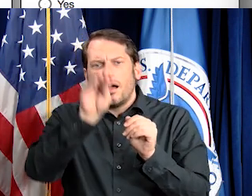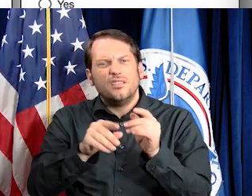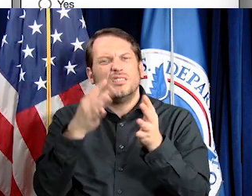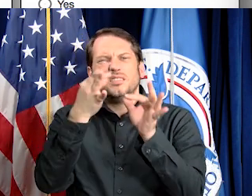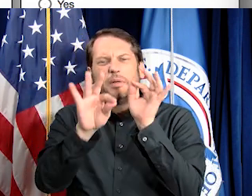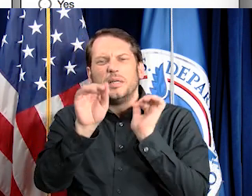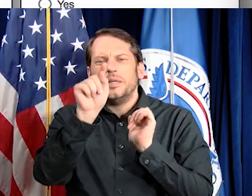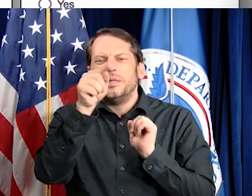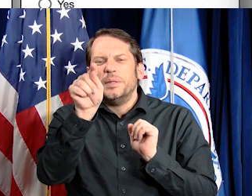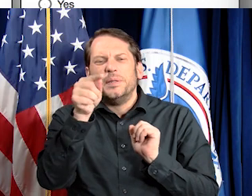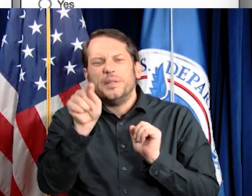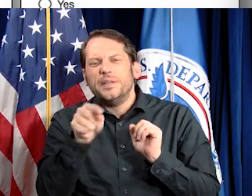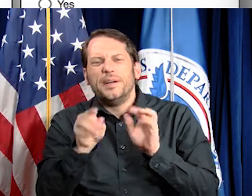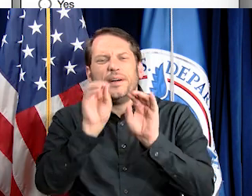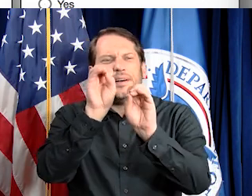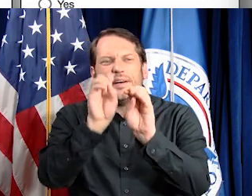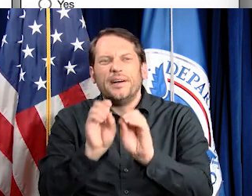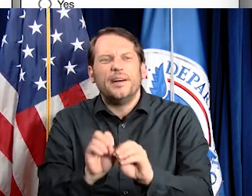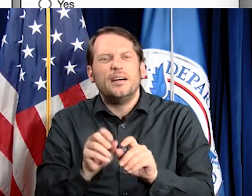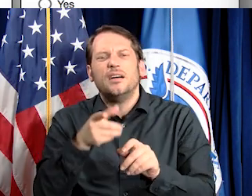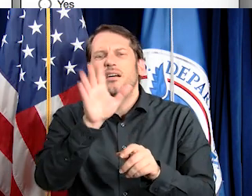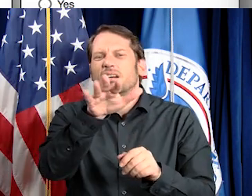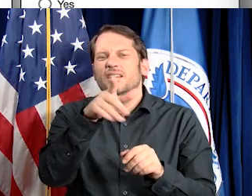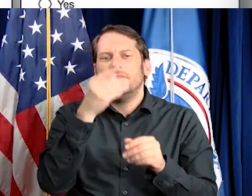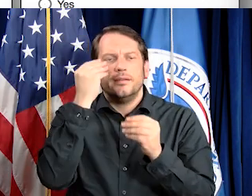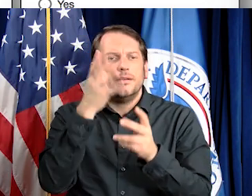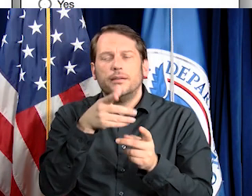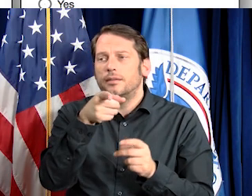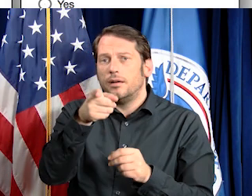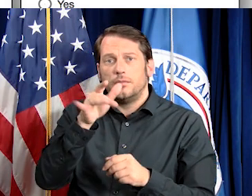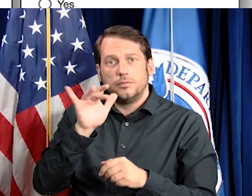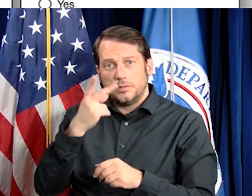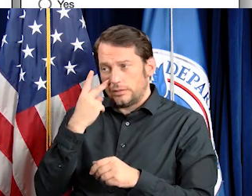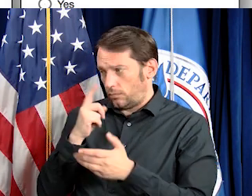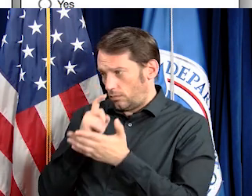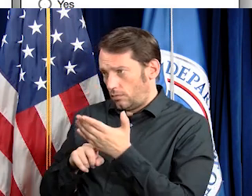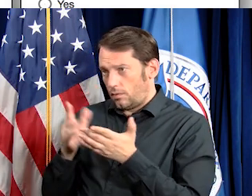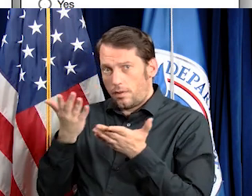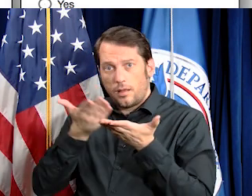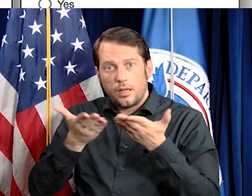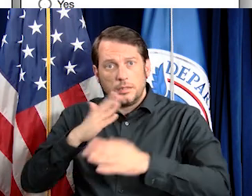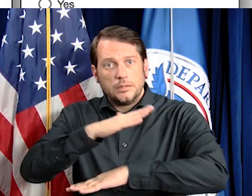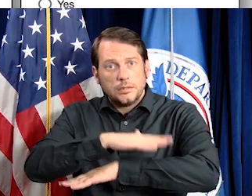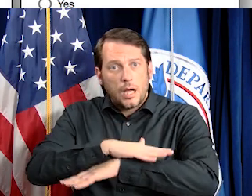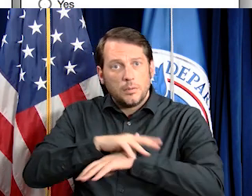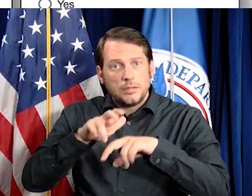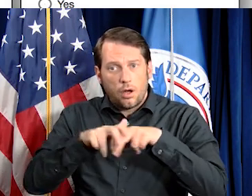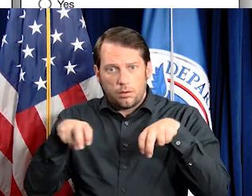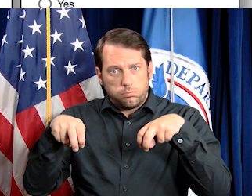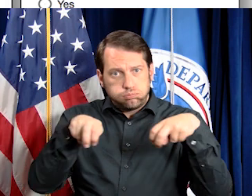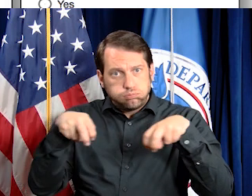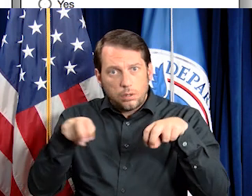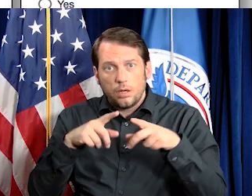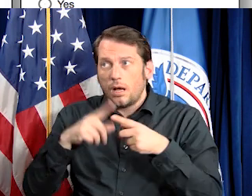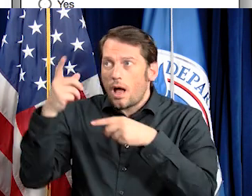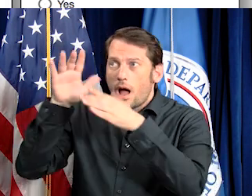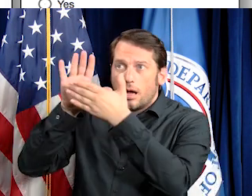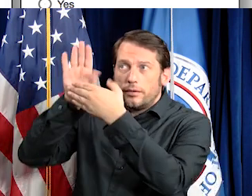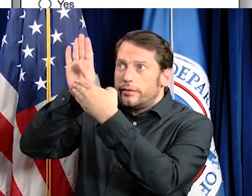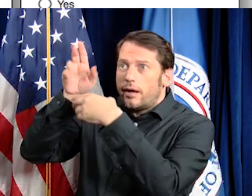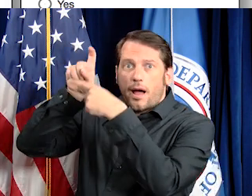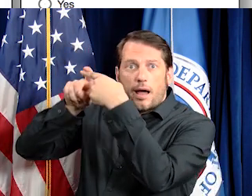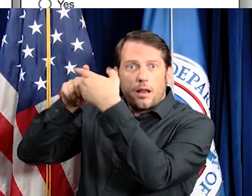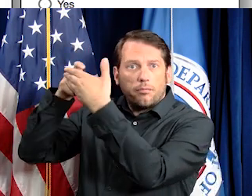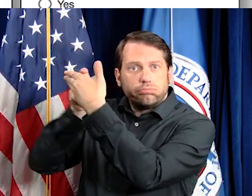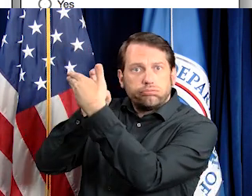to get 4.8 million Did You Feel It reports. This is around the world, as well as even in the US. You can see the coverage